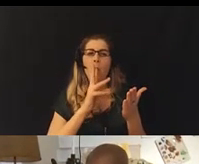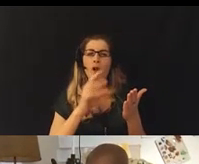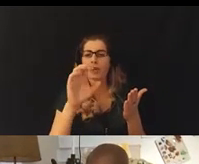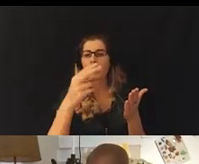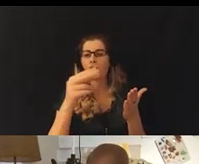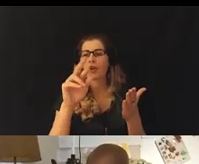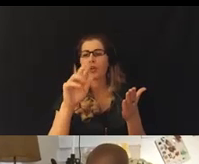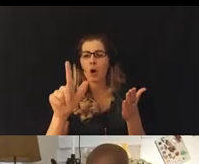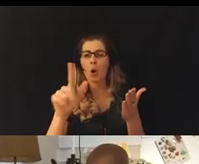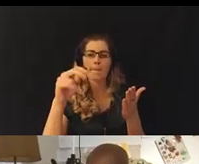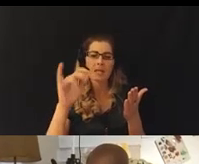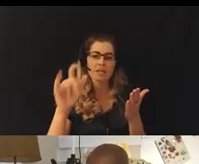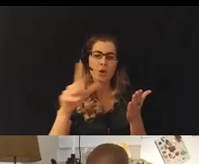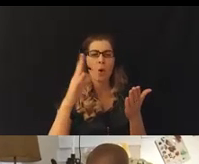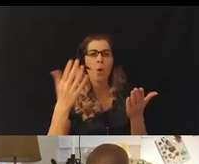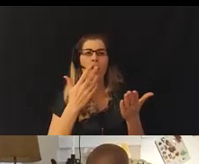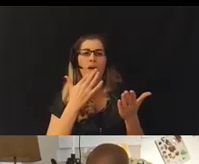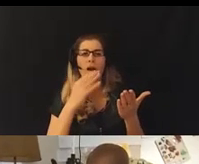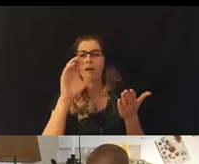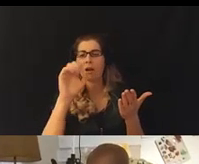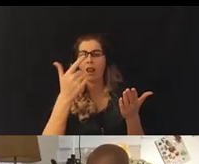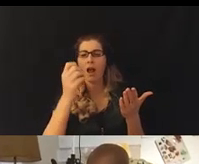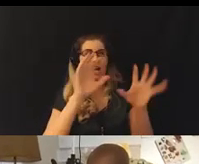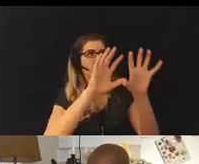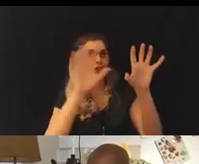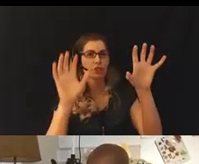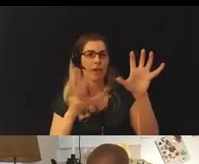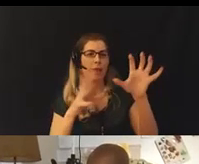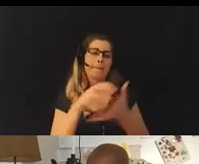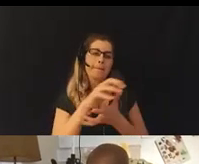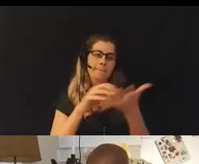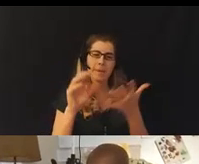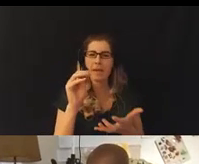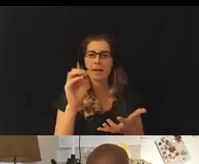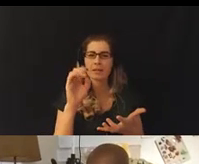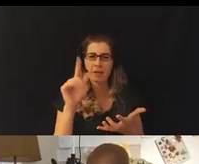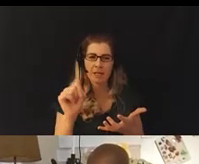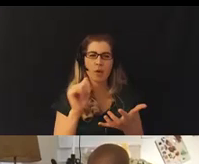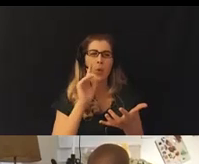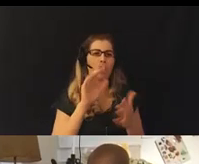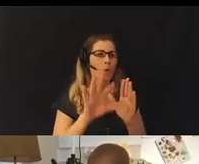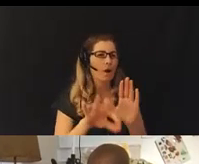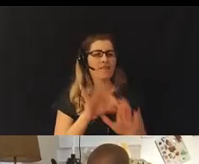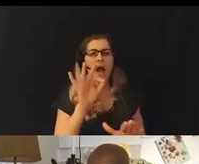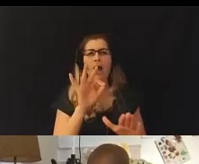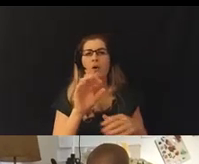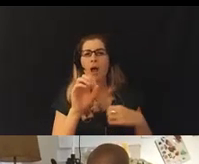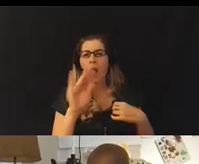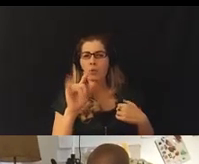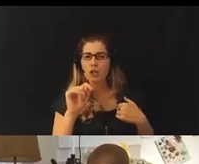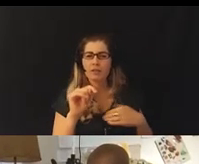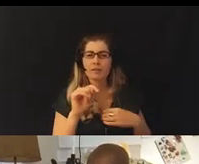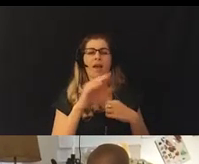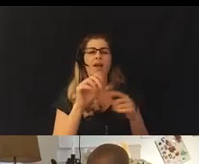and pencil. We'll cover collaging and mixed media artwork. We'll cover found object. And we'll cover